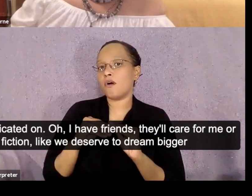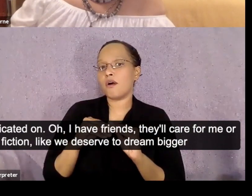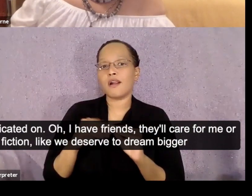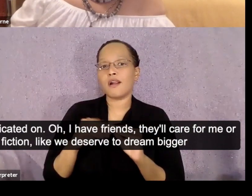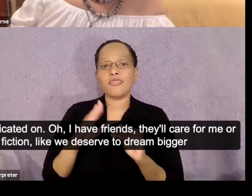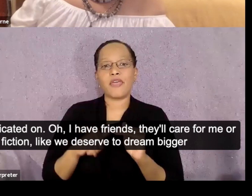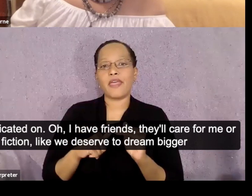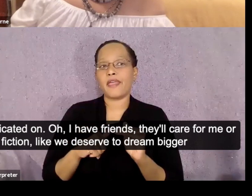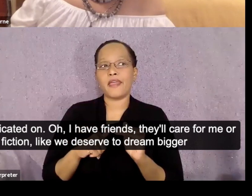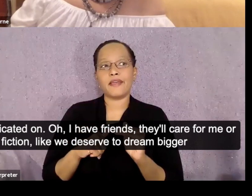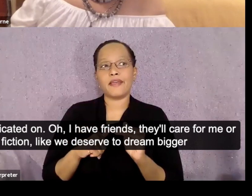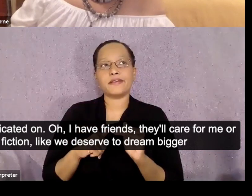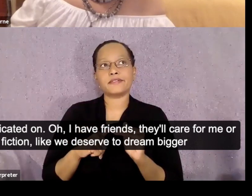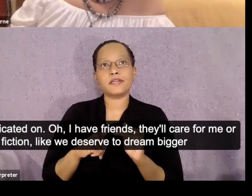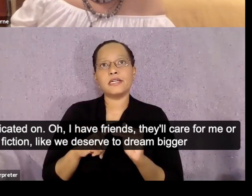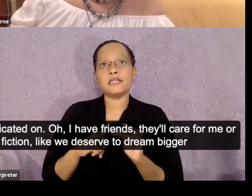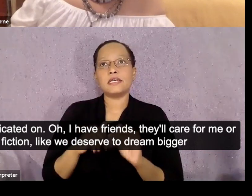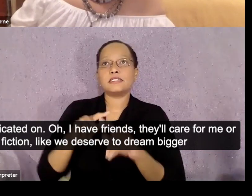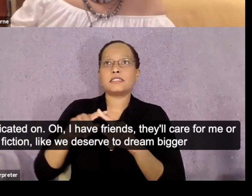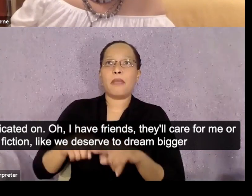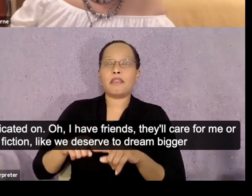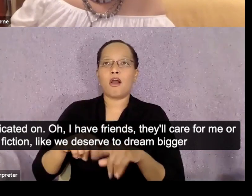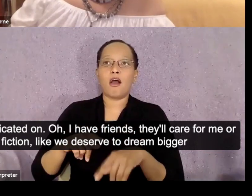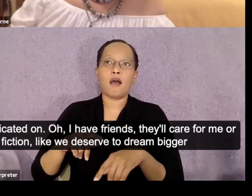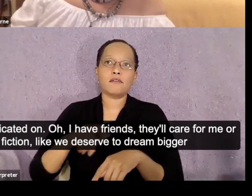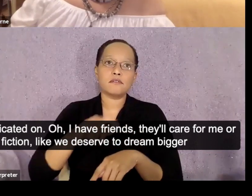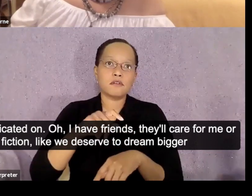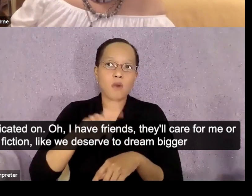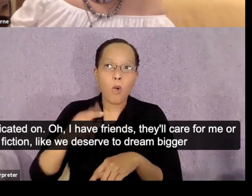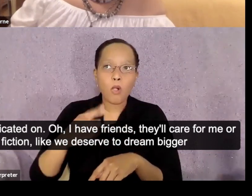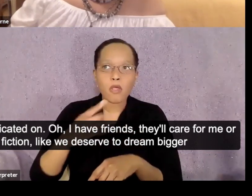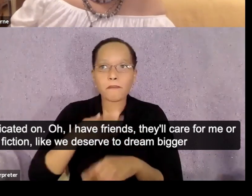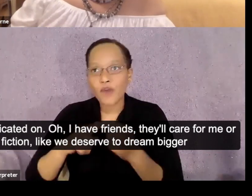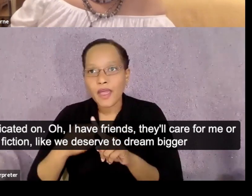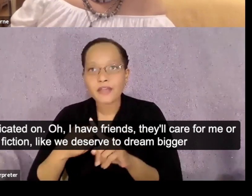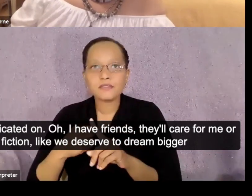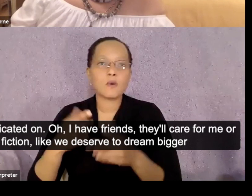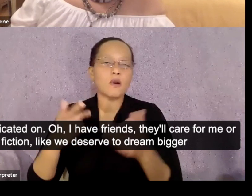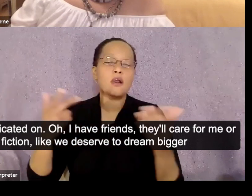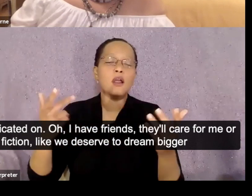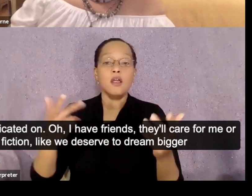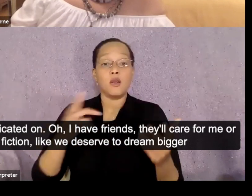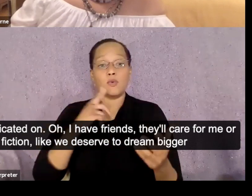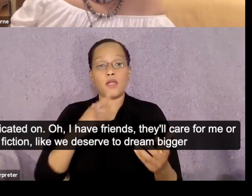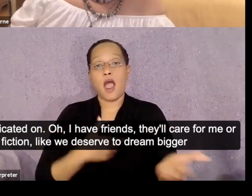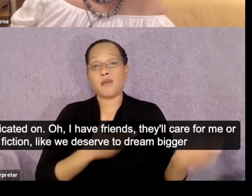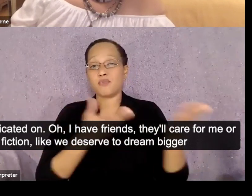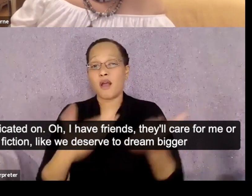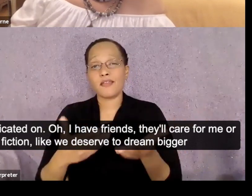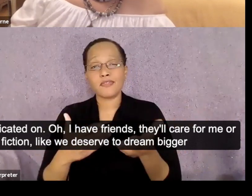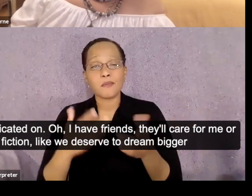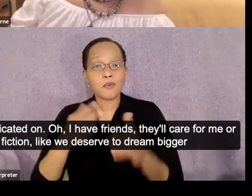being predicated on, oh, I have friends, they'll care for me, or the state as it is. Like we can, that's why I brought in science fiction. Like we